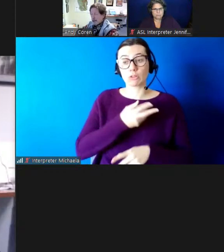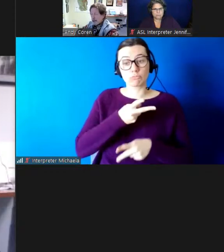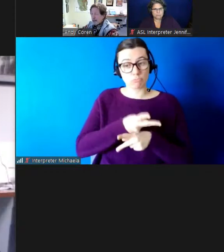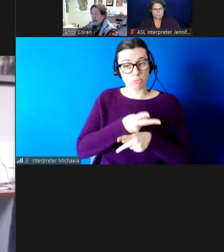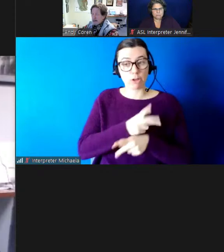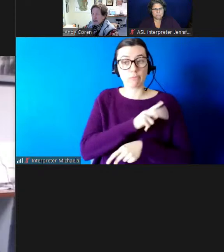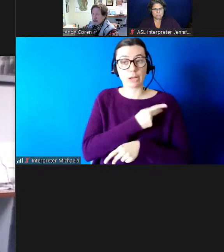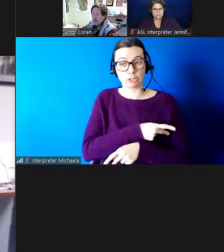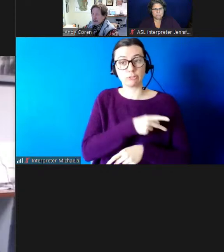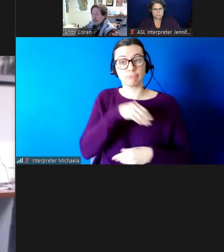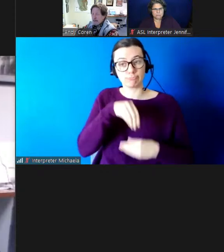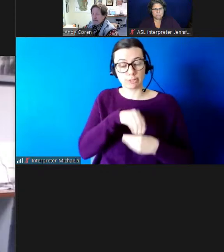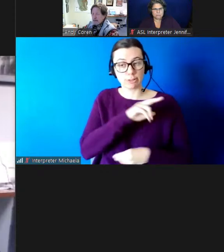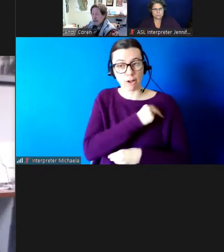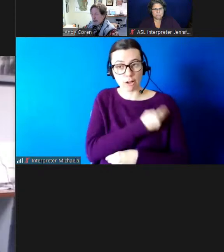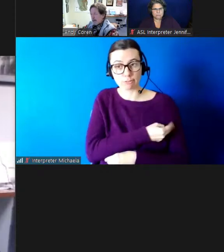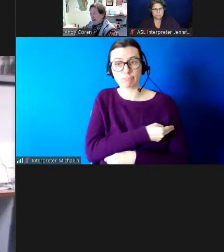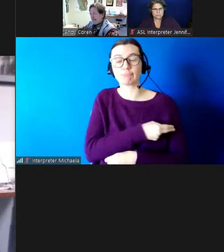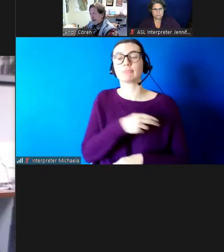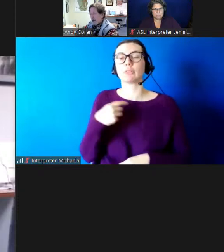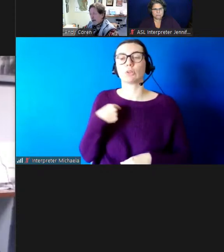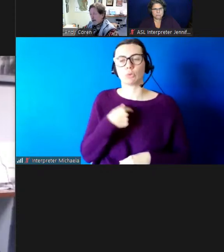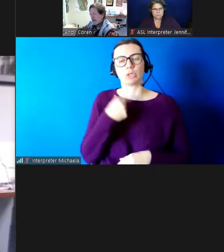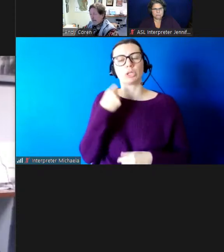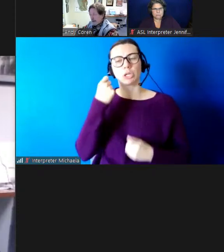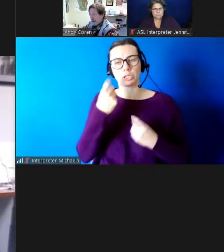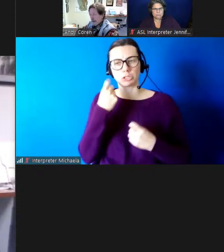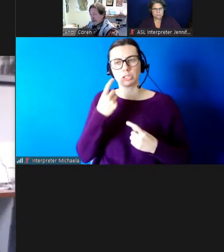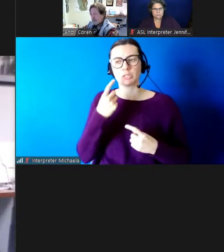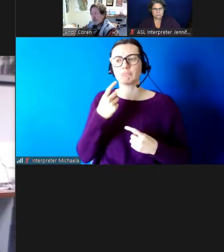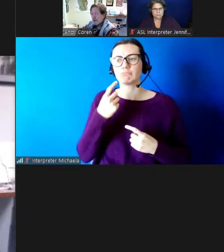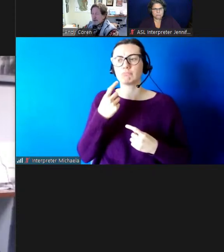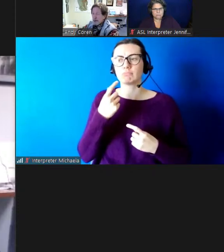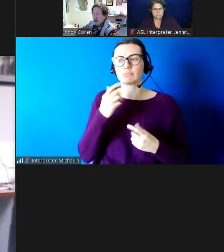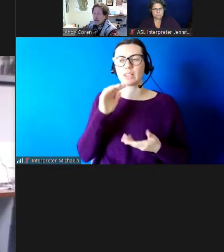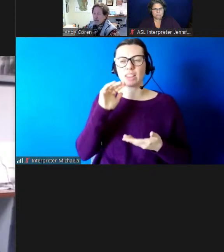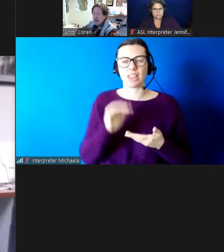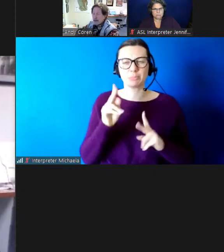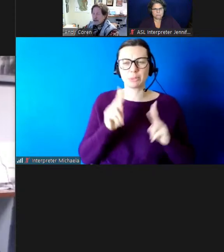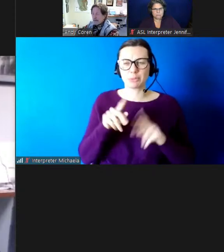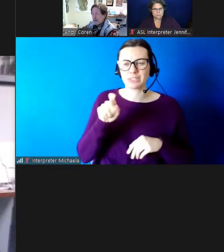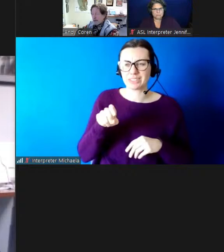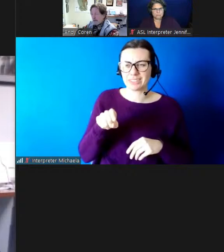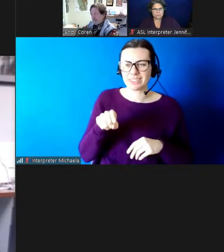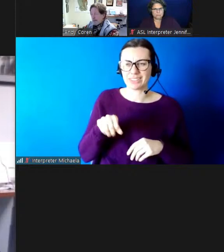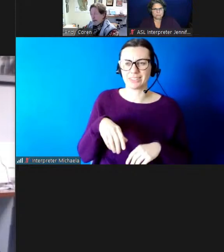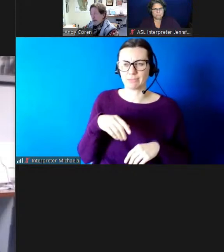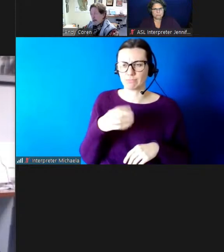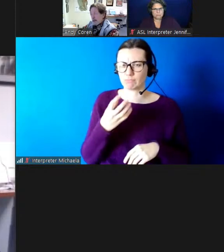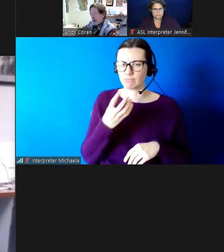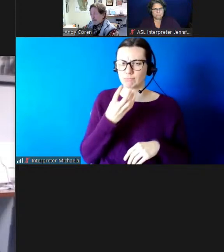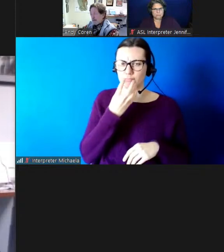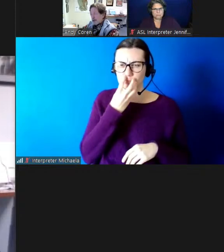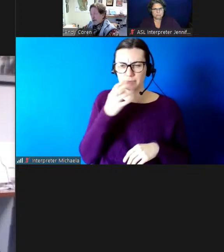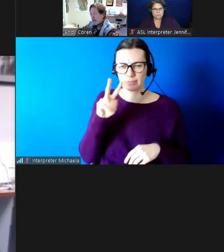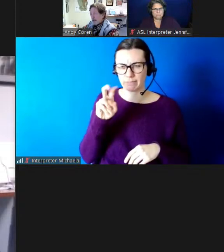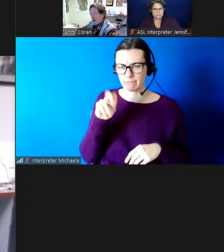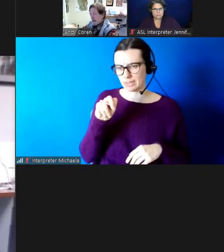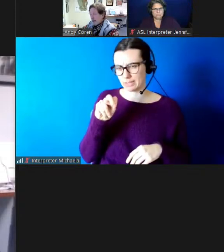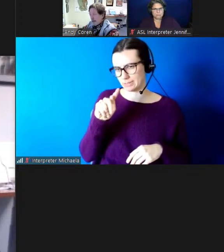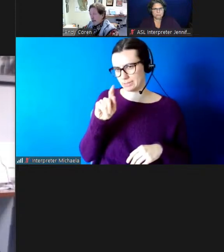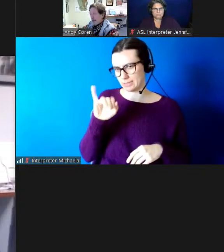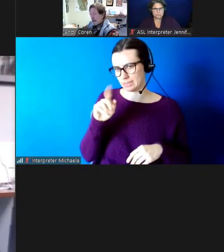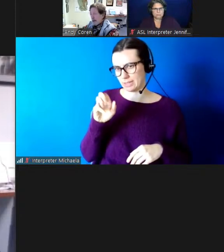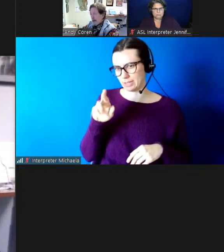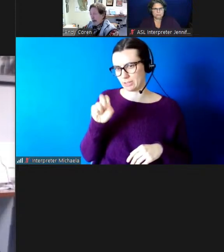We understand that less people need early ventilator support, and there are other ways to support them. So